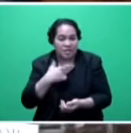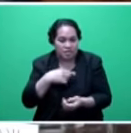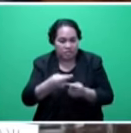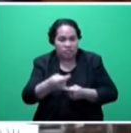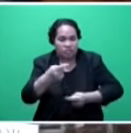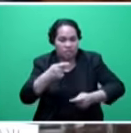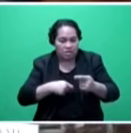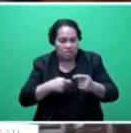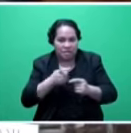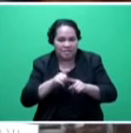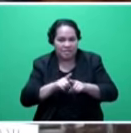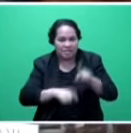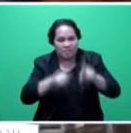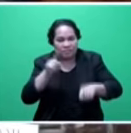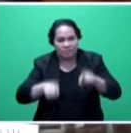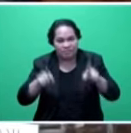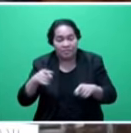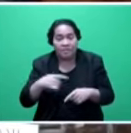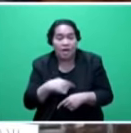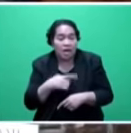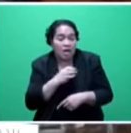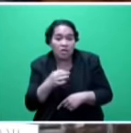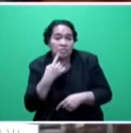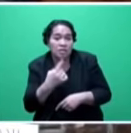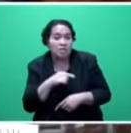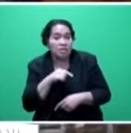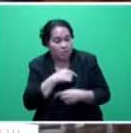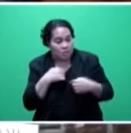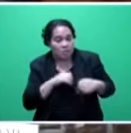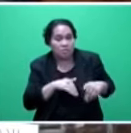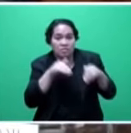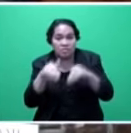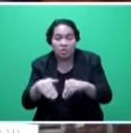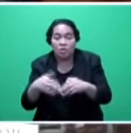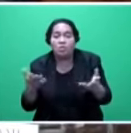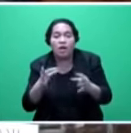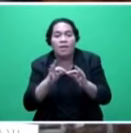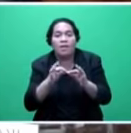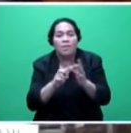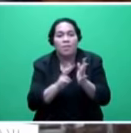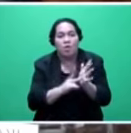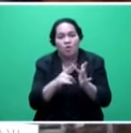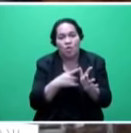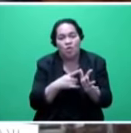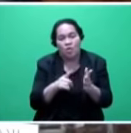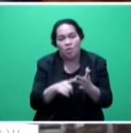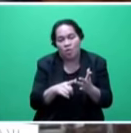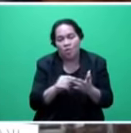shape, and dimension. I did not mention that you also participated in Borneo after